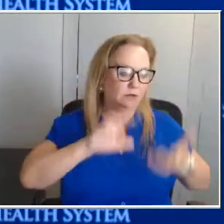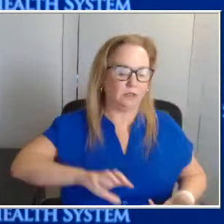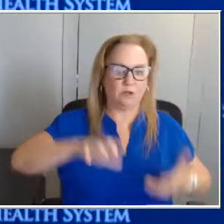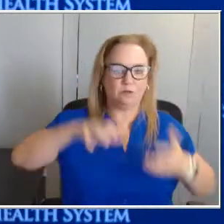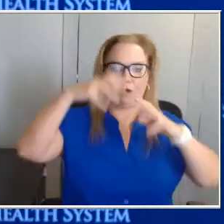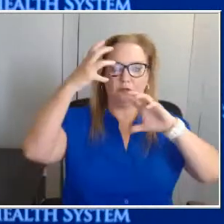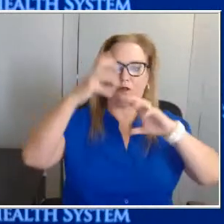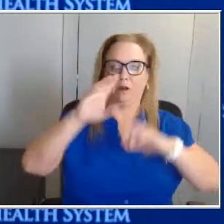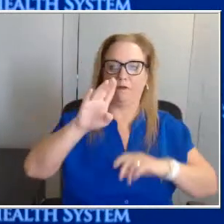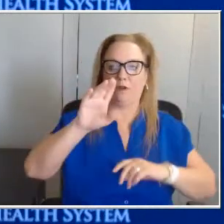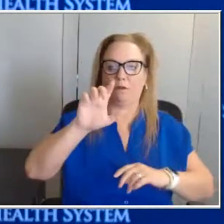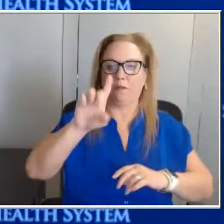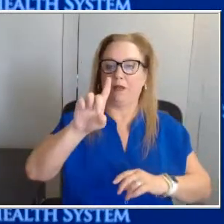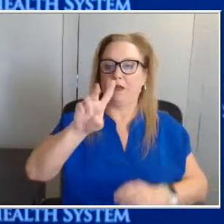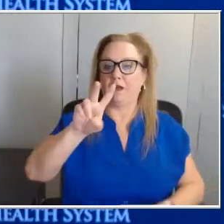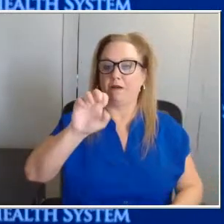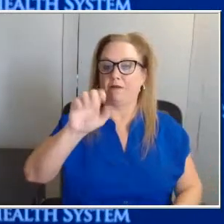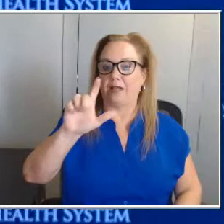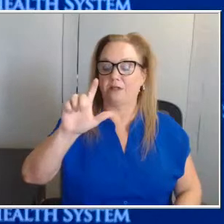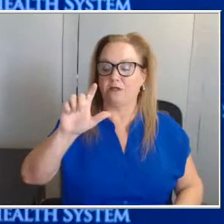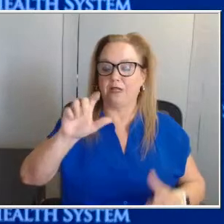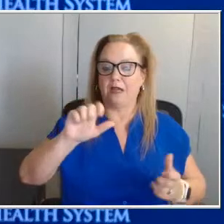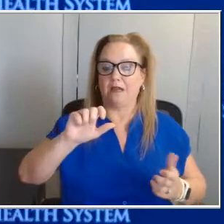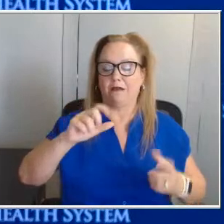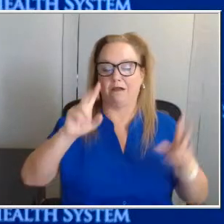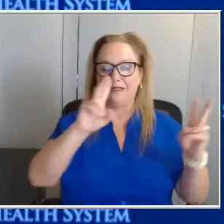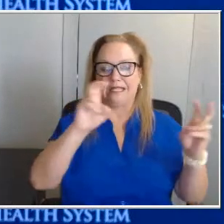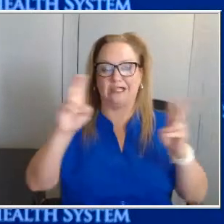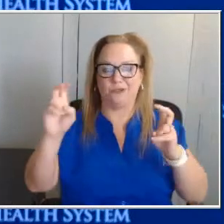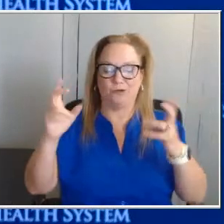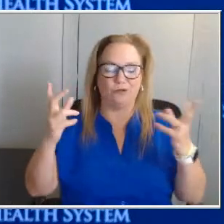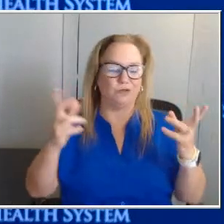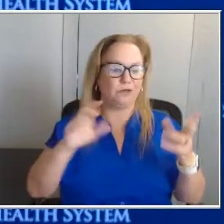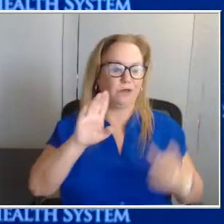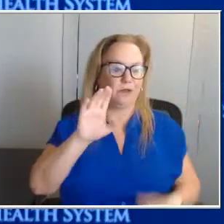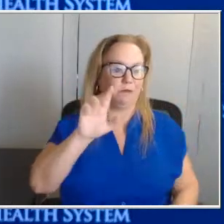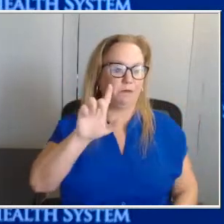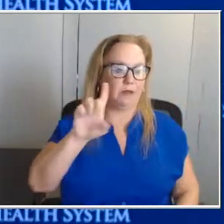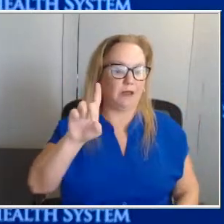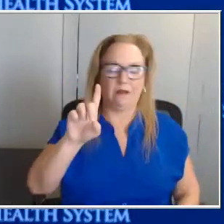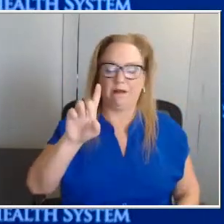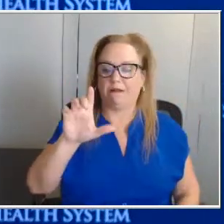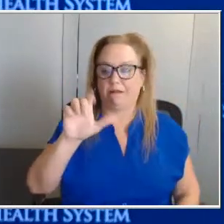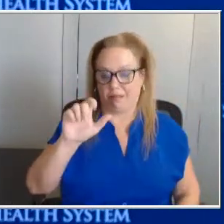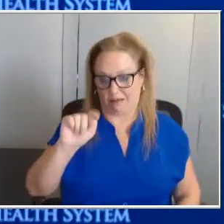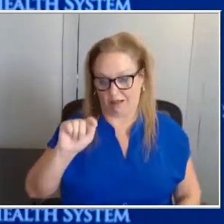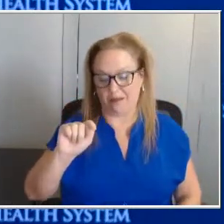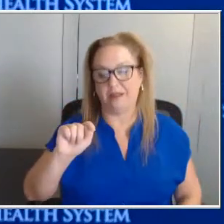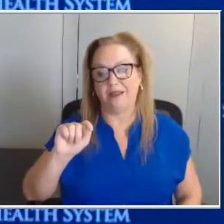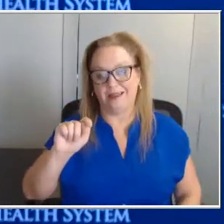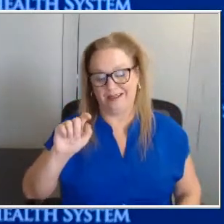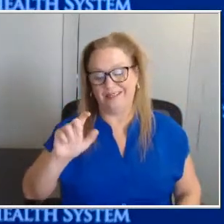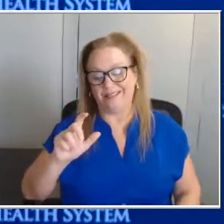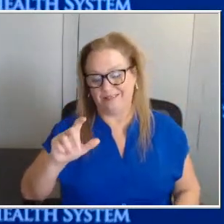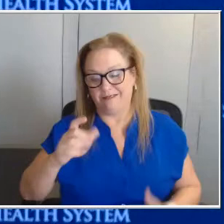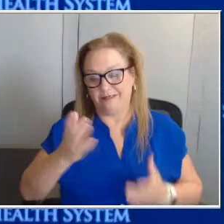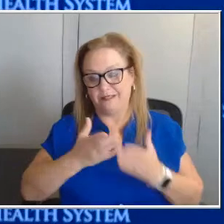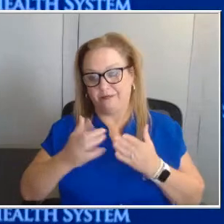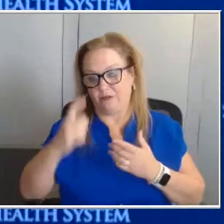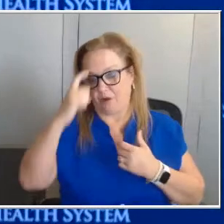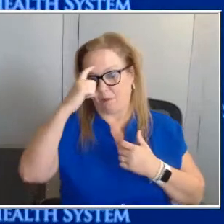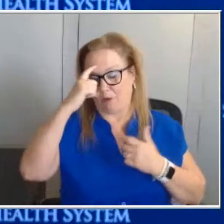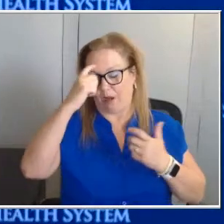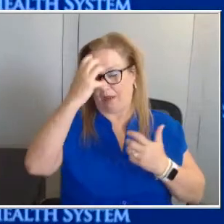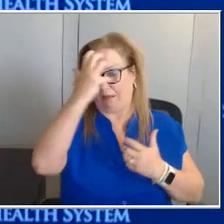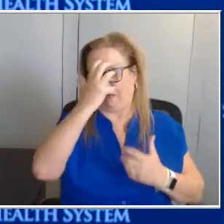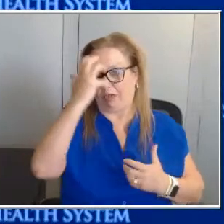blood vessels, and that can cause issues such as the blood clotting. That is one mechanism proposed for things like brain fog, where